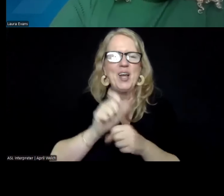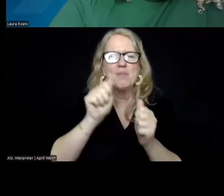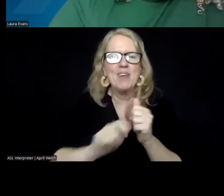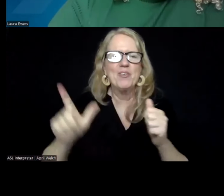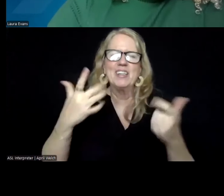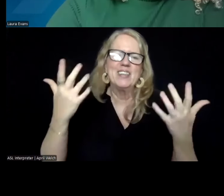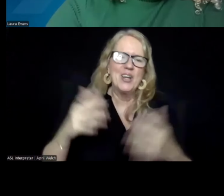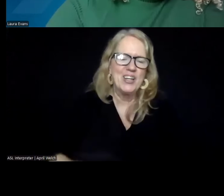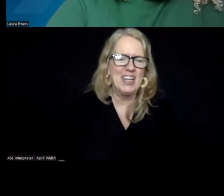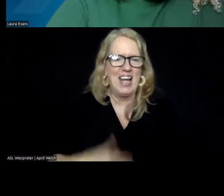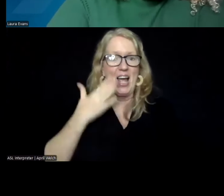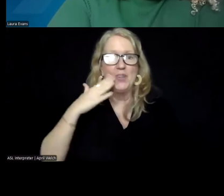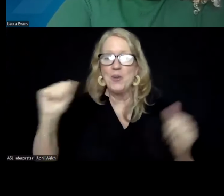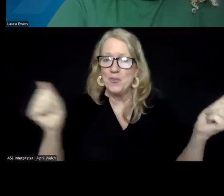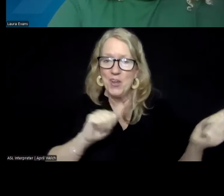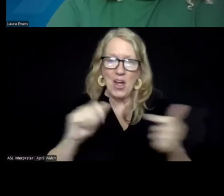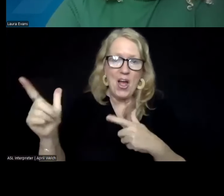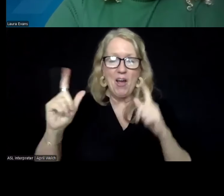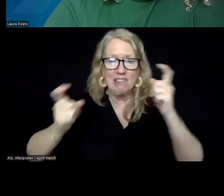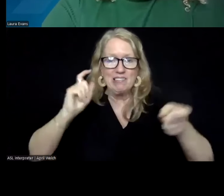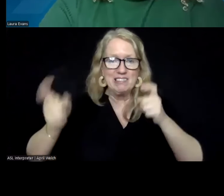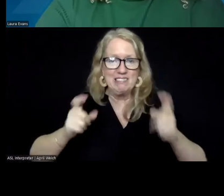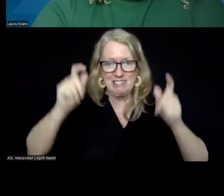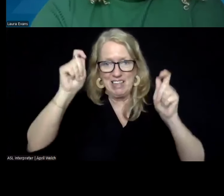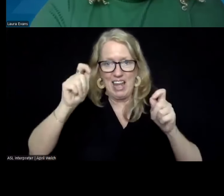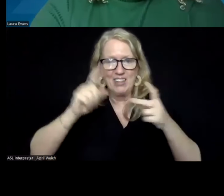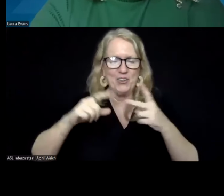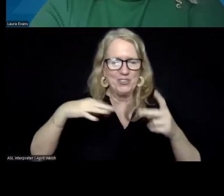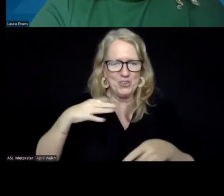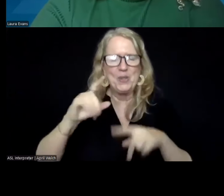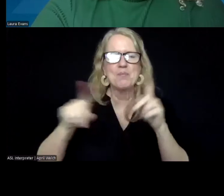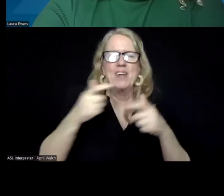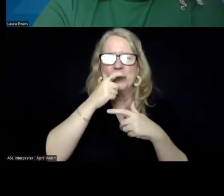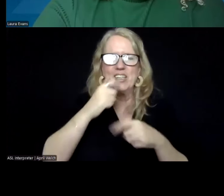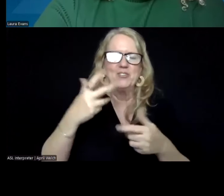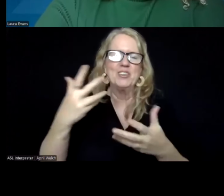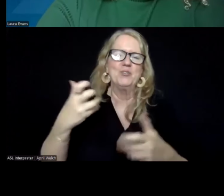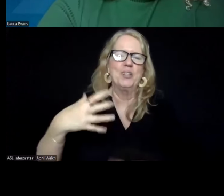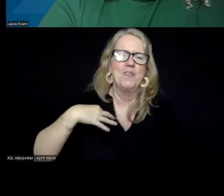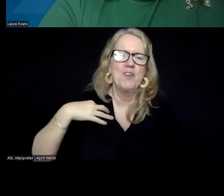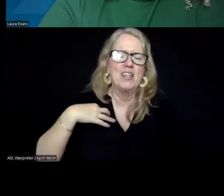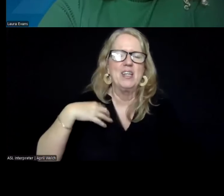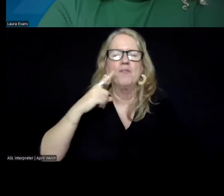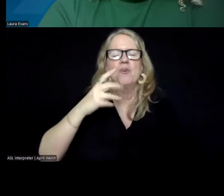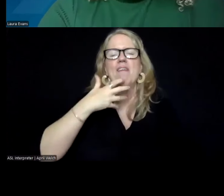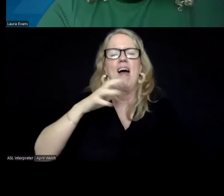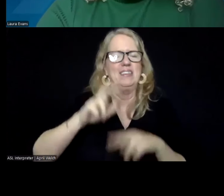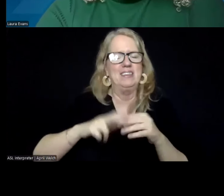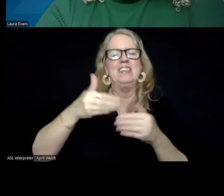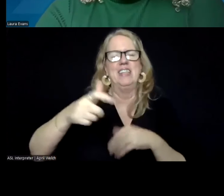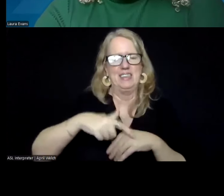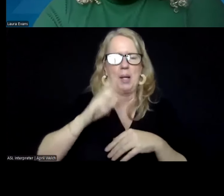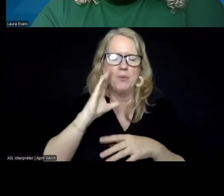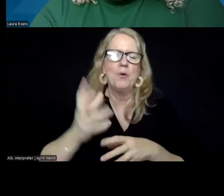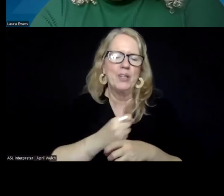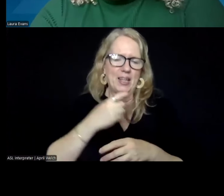Unfortunately, I don't know if we could get everyone a hat or a shirt, but if you are interested in volunteering for the hot seat, you do get one of